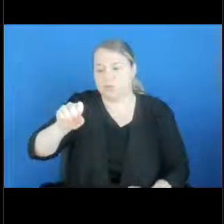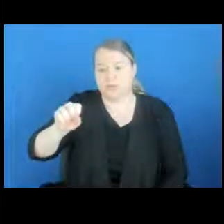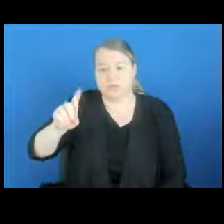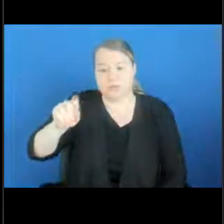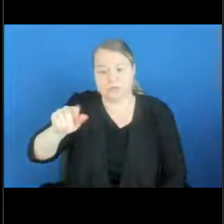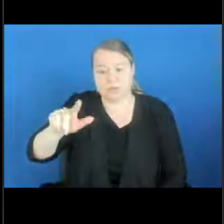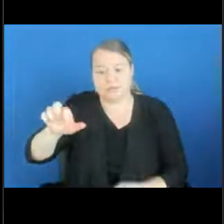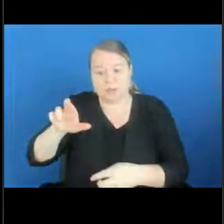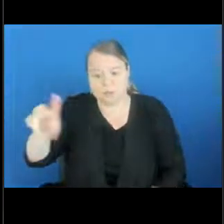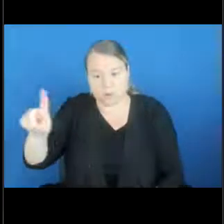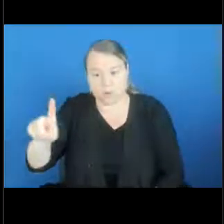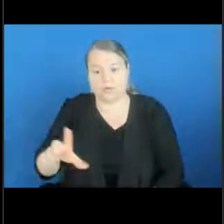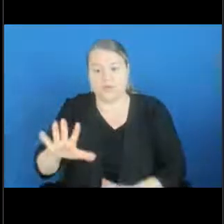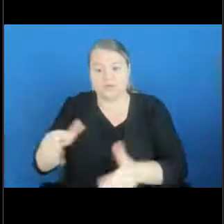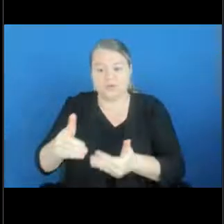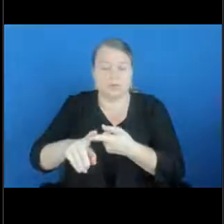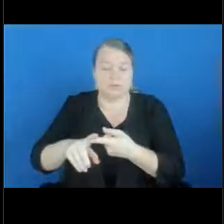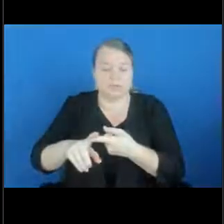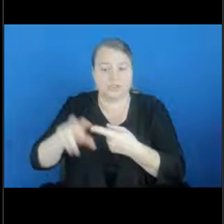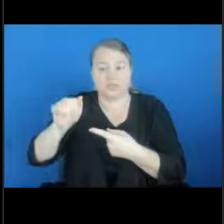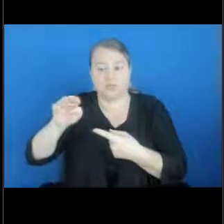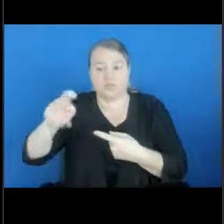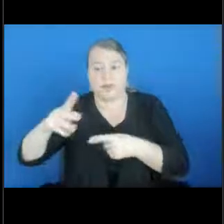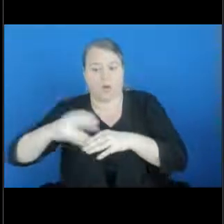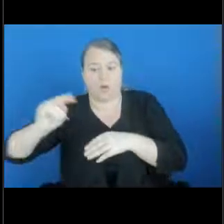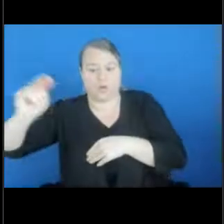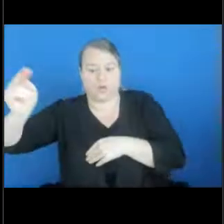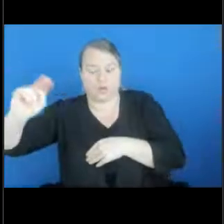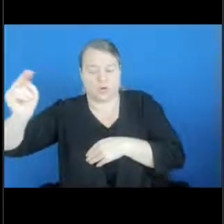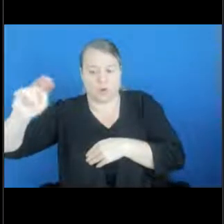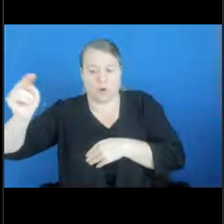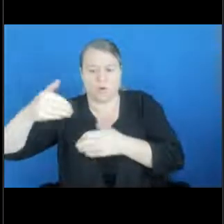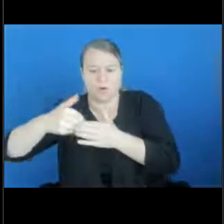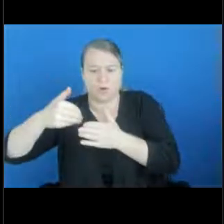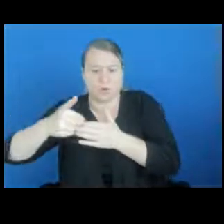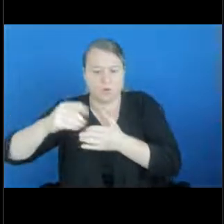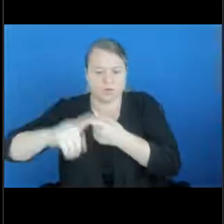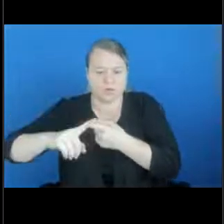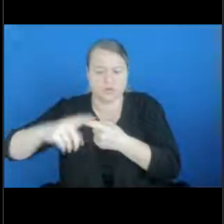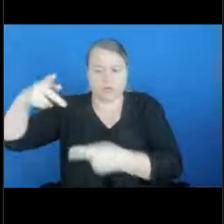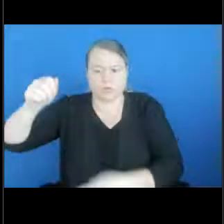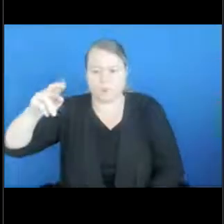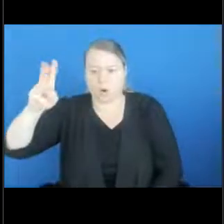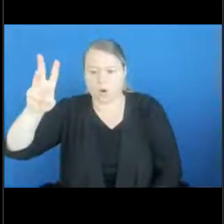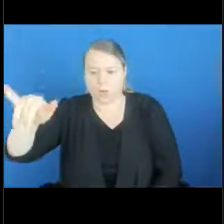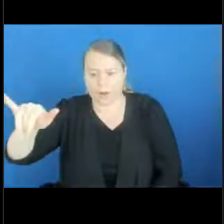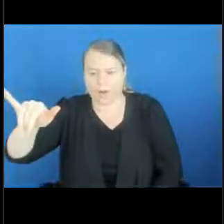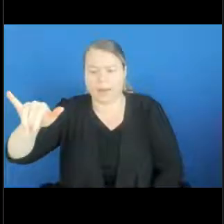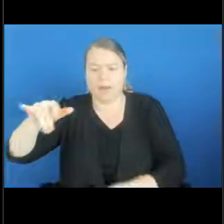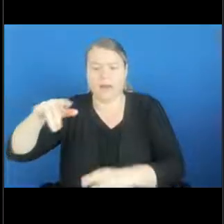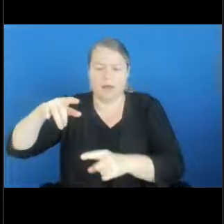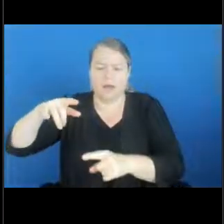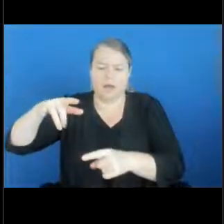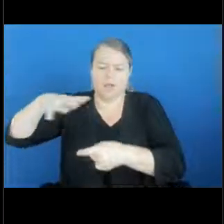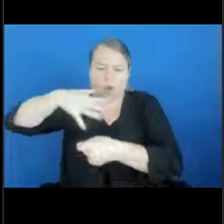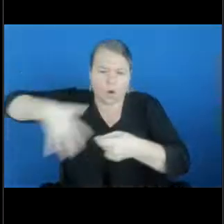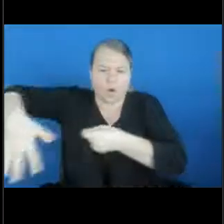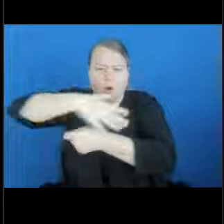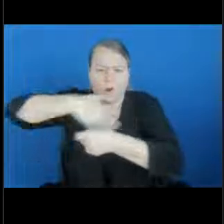introduction of braided ramps to the north at the interchange with the Franconia-Springfield Parkway, and the circulation area around the Metro